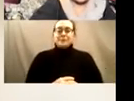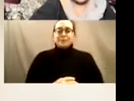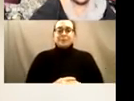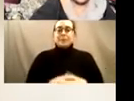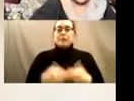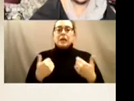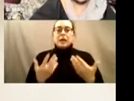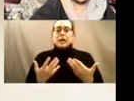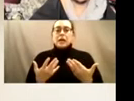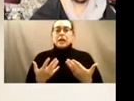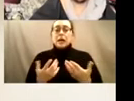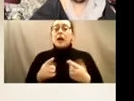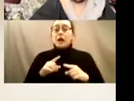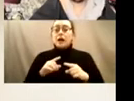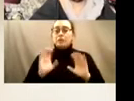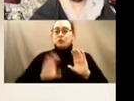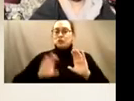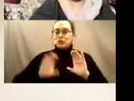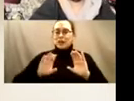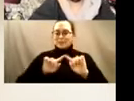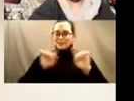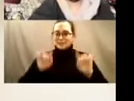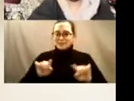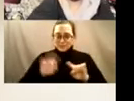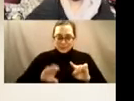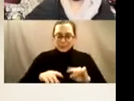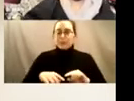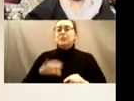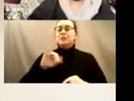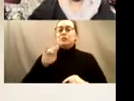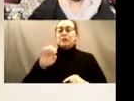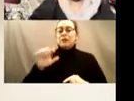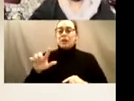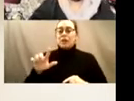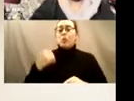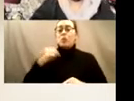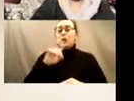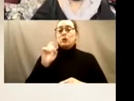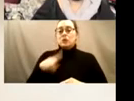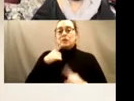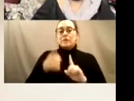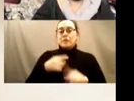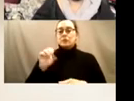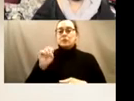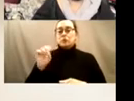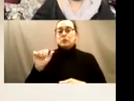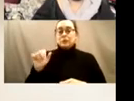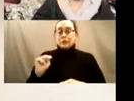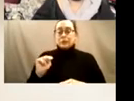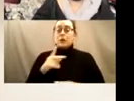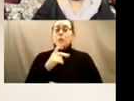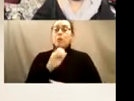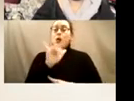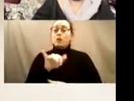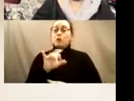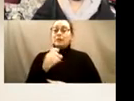Let's see your questions. Yes, there's one question from Susan Lambert, and she asked, does your polysensory work